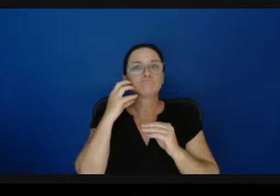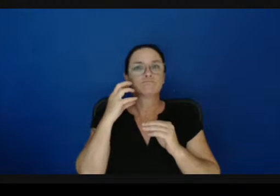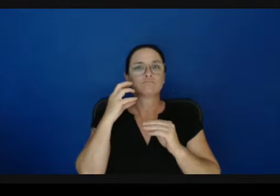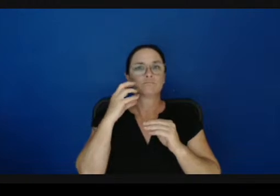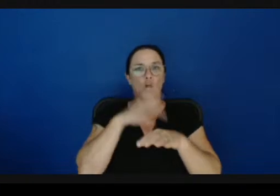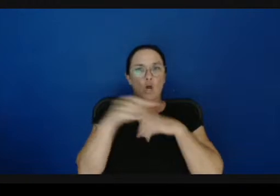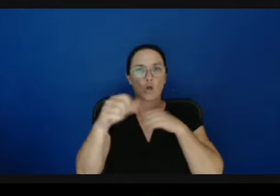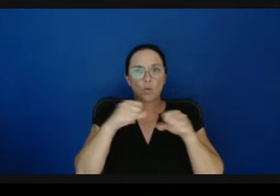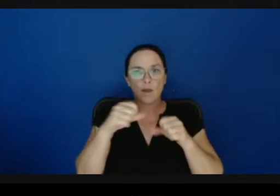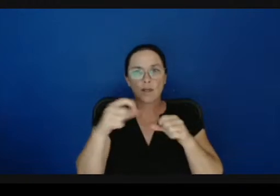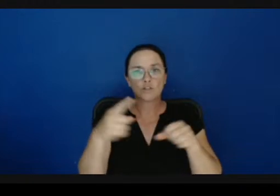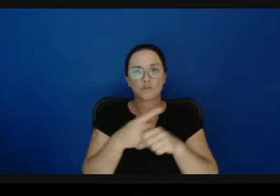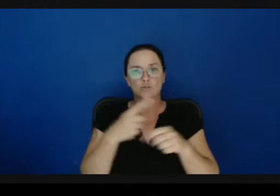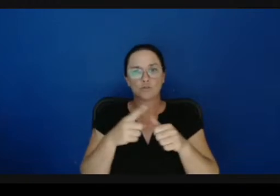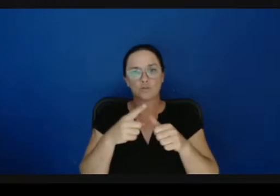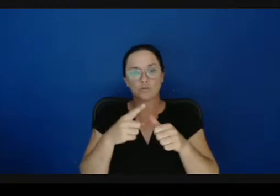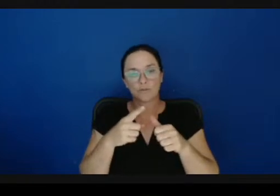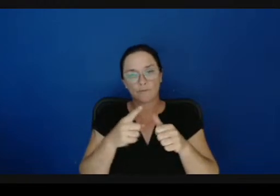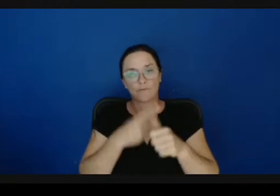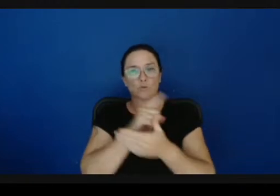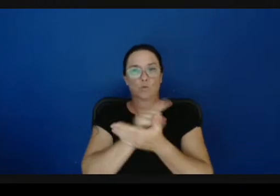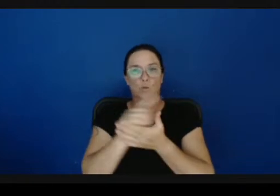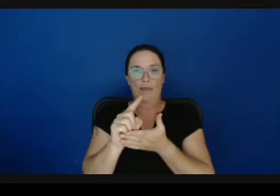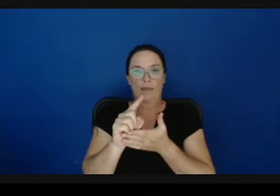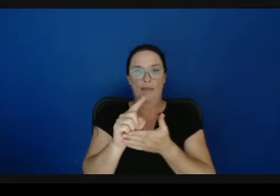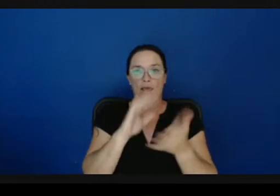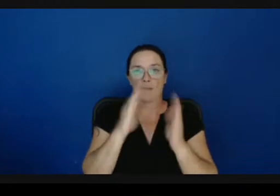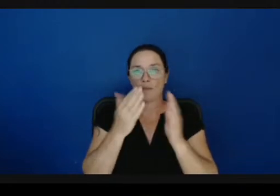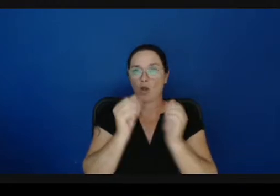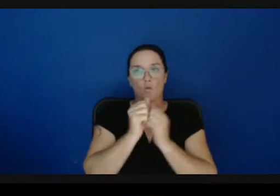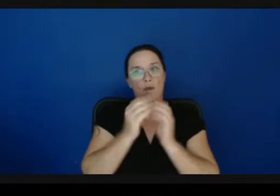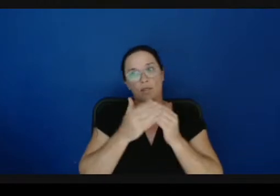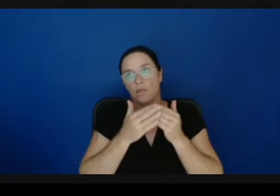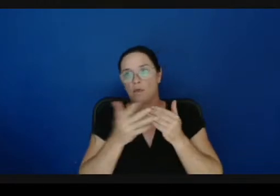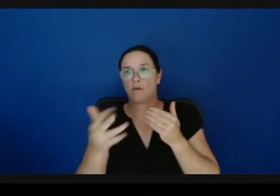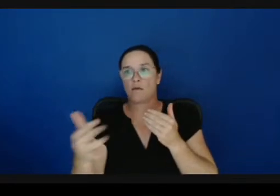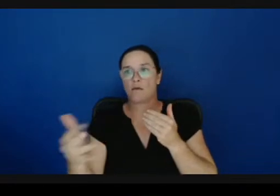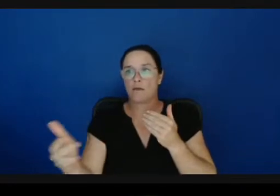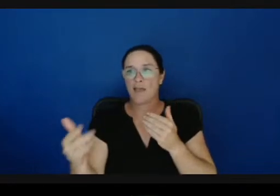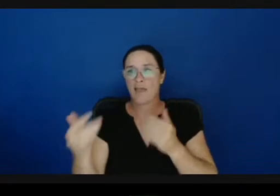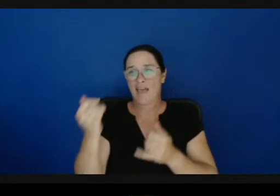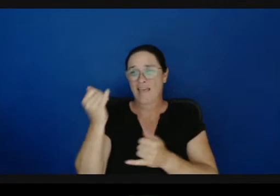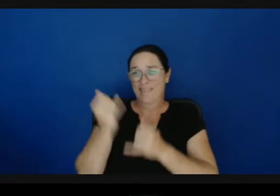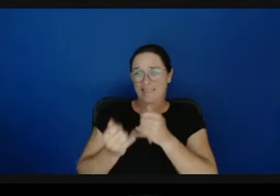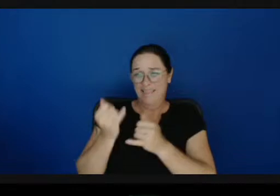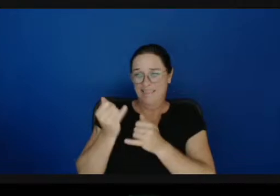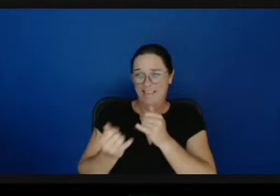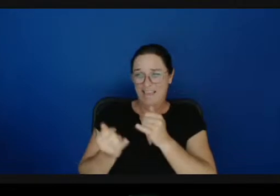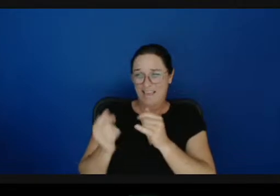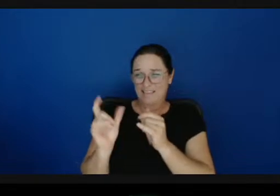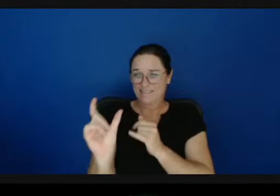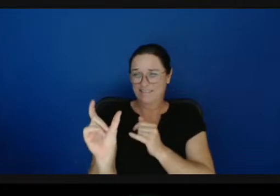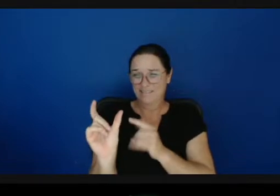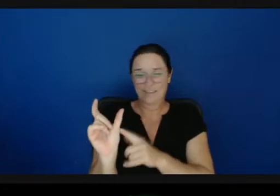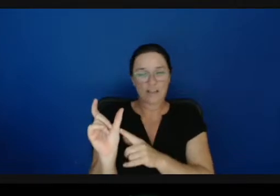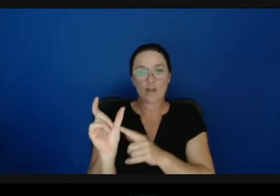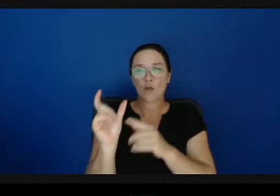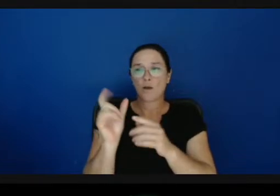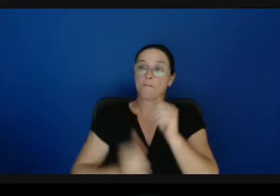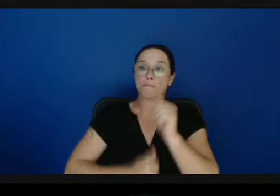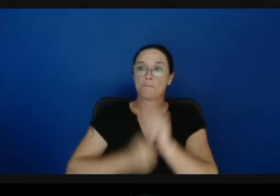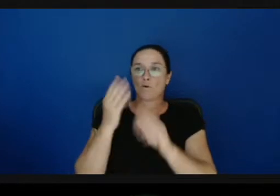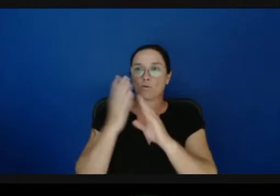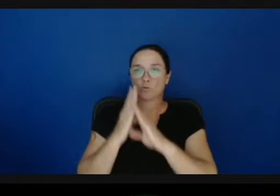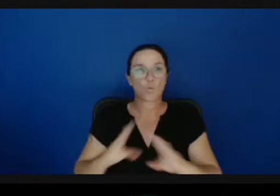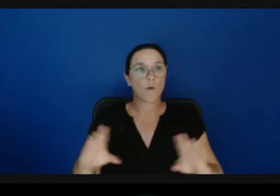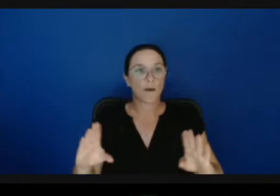here during that first week of this plot compared to anything since. And overall, really, this last week has been the quietest of all. So